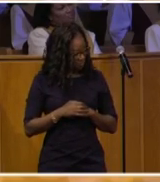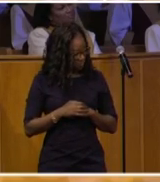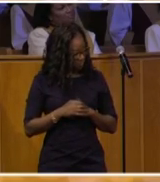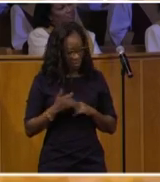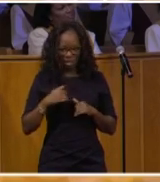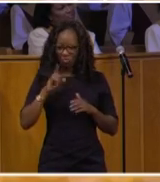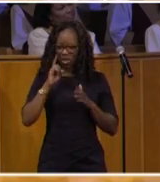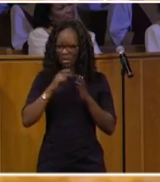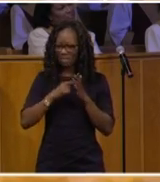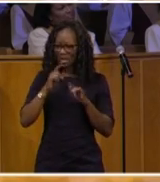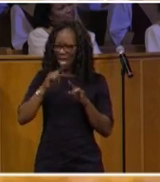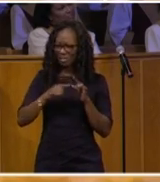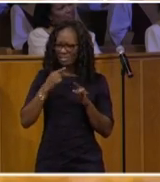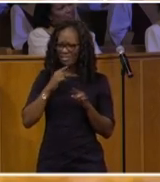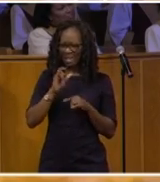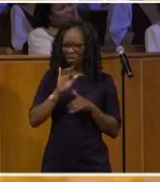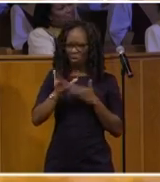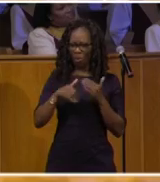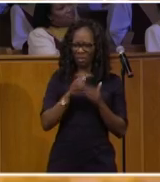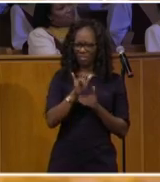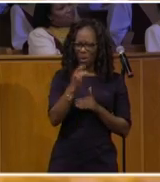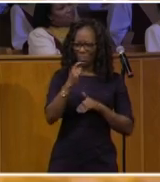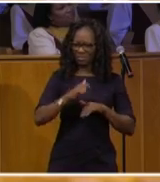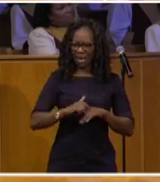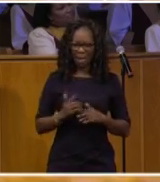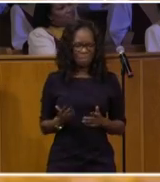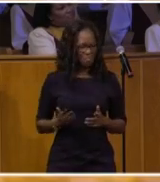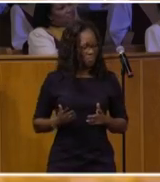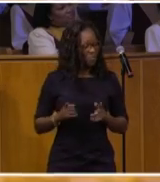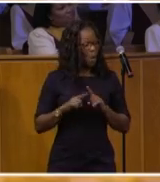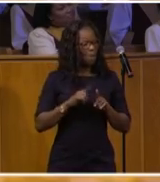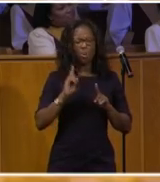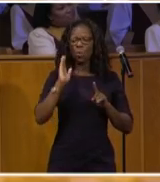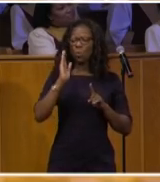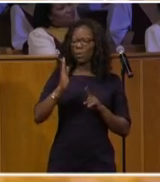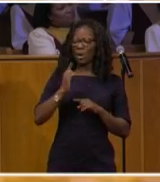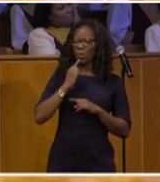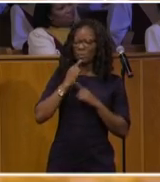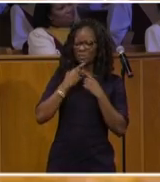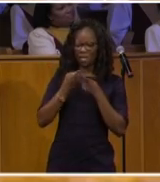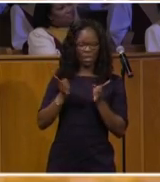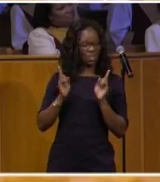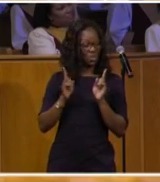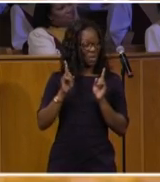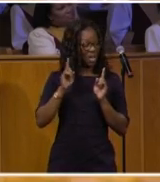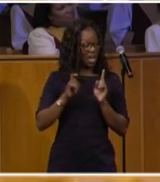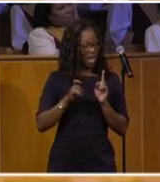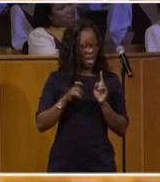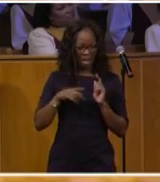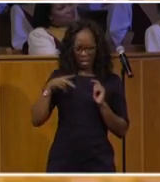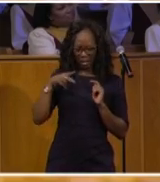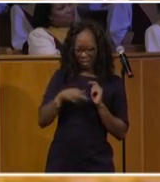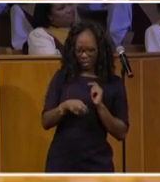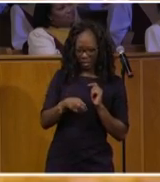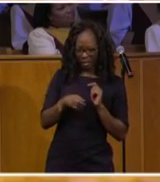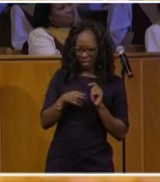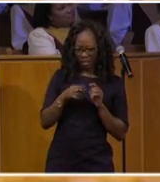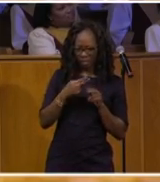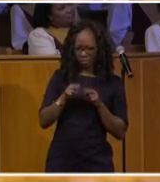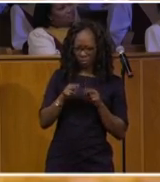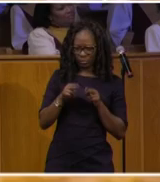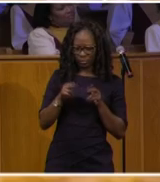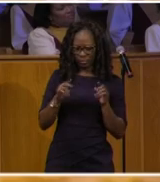I realized I couldn't say that. What I'm going to say, I have cut to the very